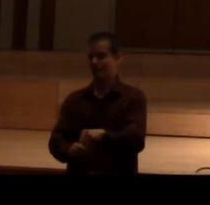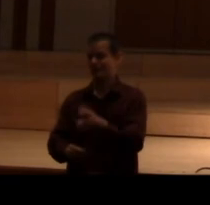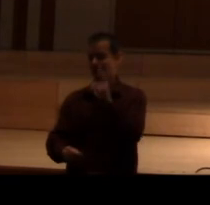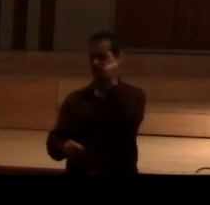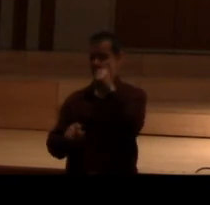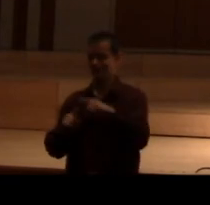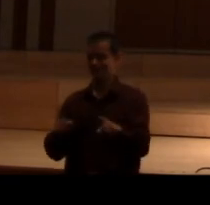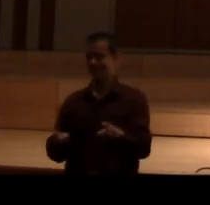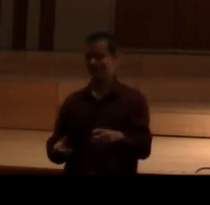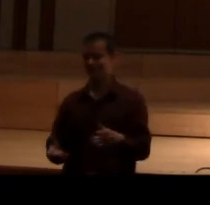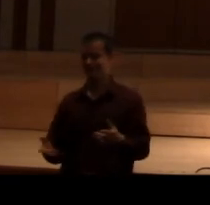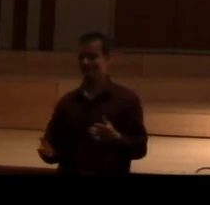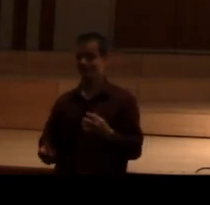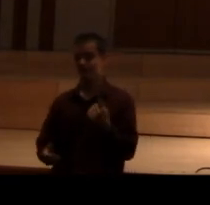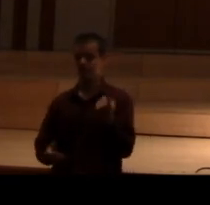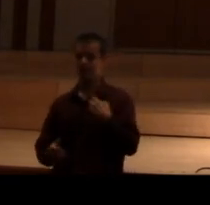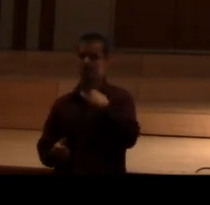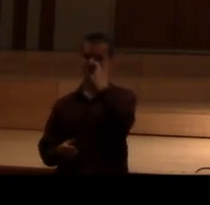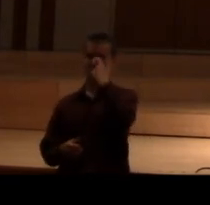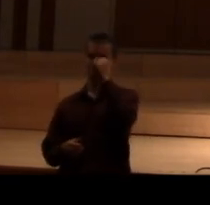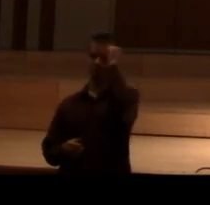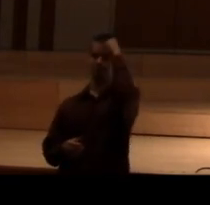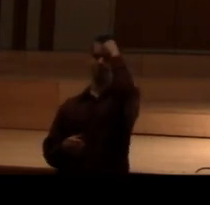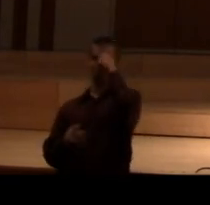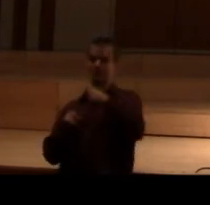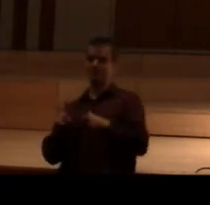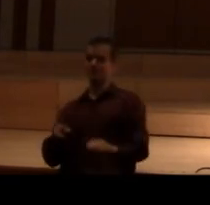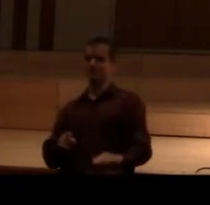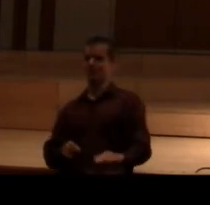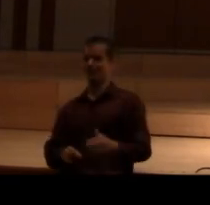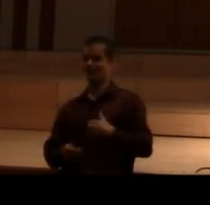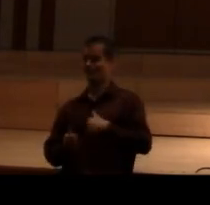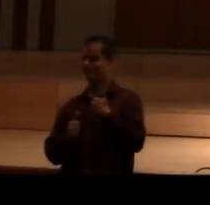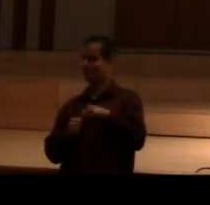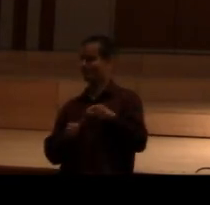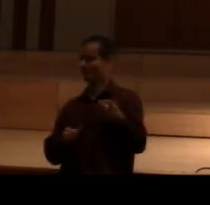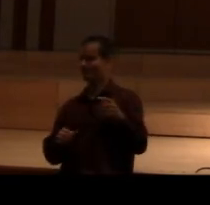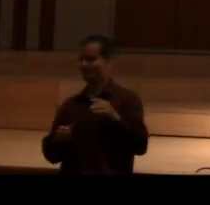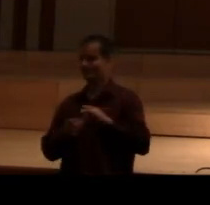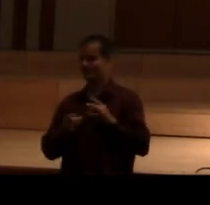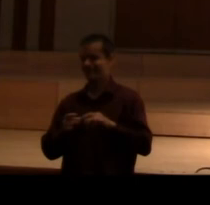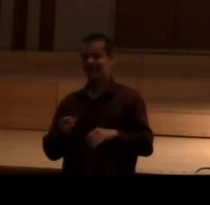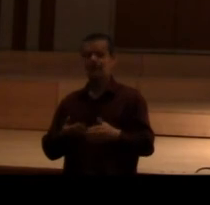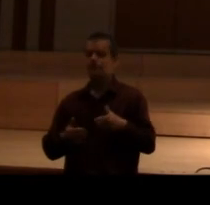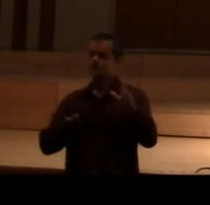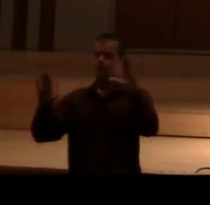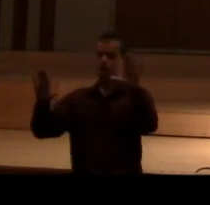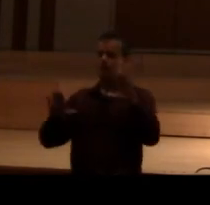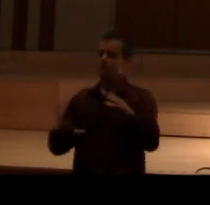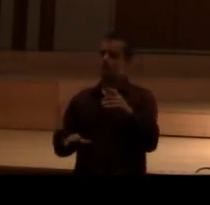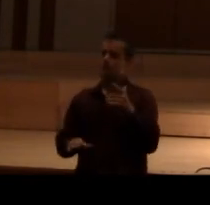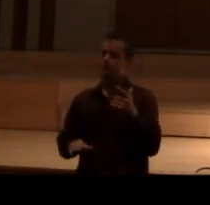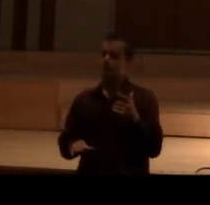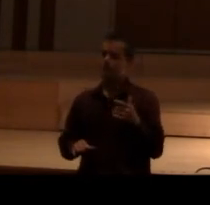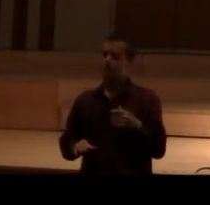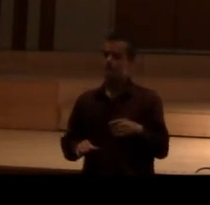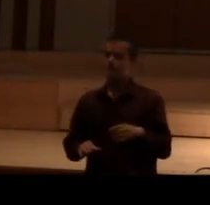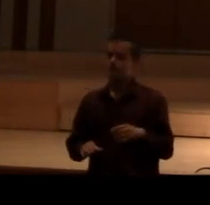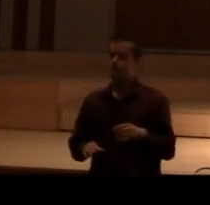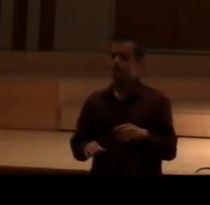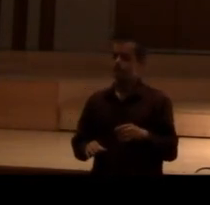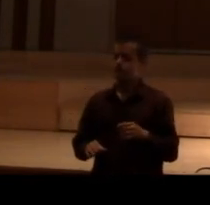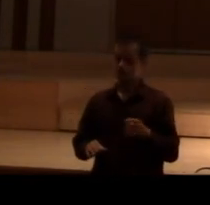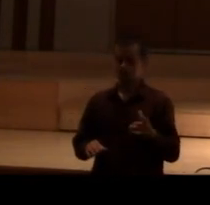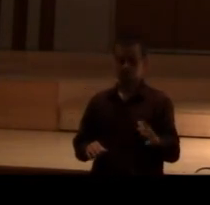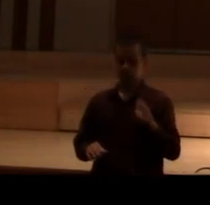like really one of the hallmarks of my childhood. Anyhow, she was was pretty awesome because we didn't have a sixth curriculum, so she really brought in